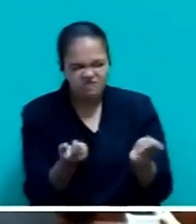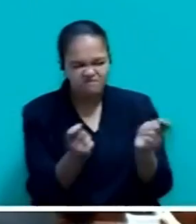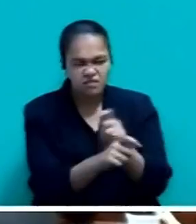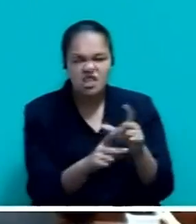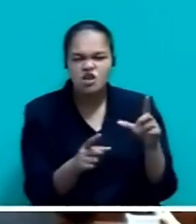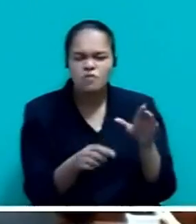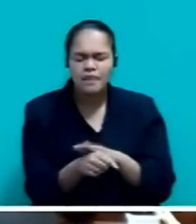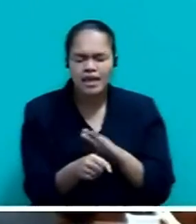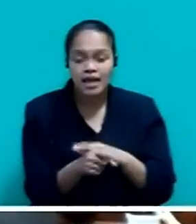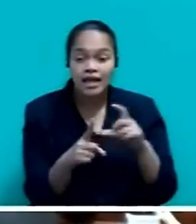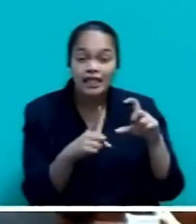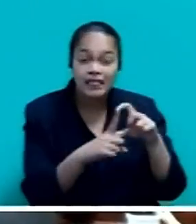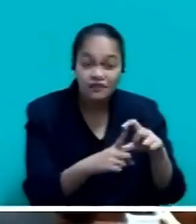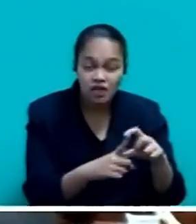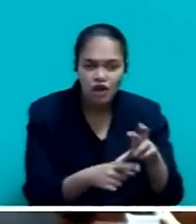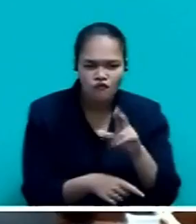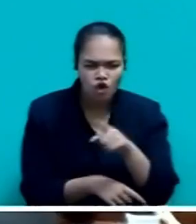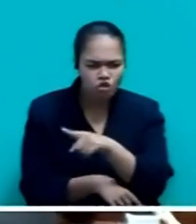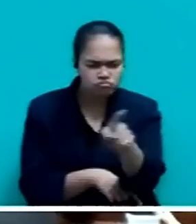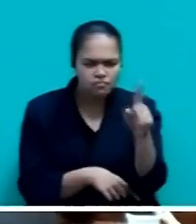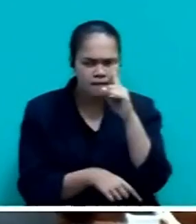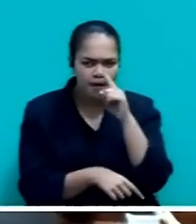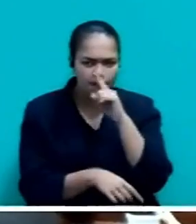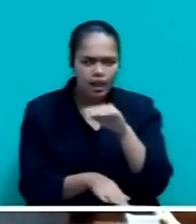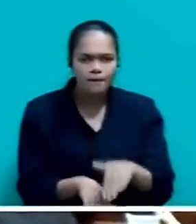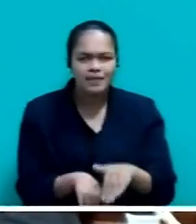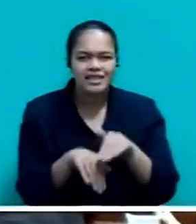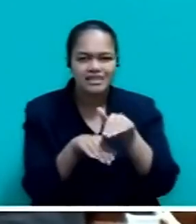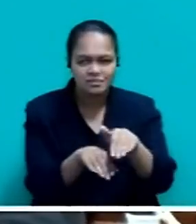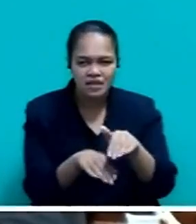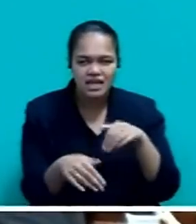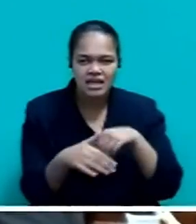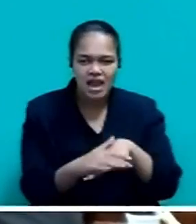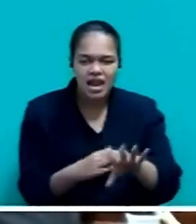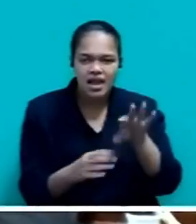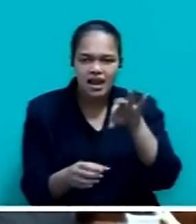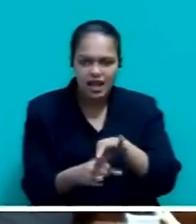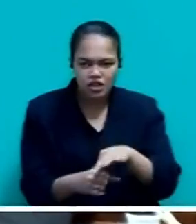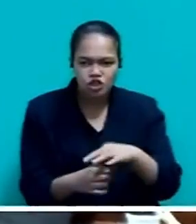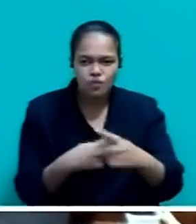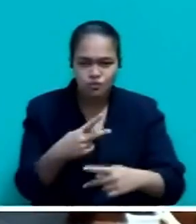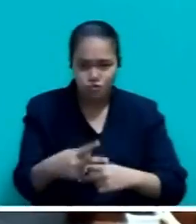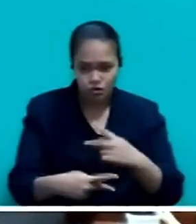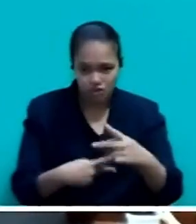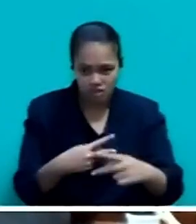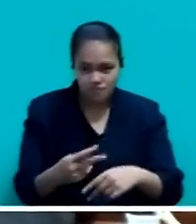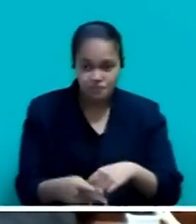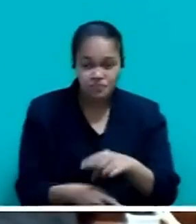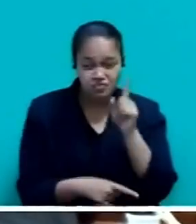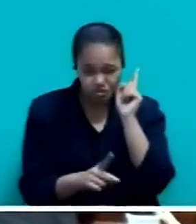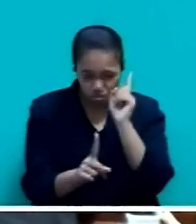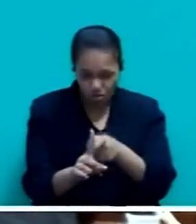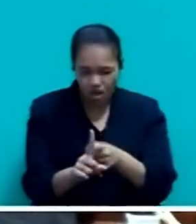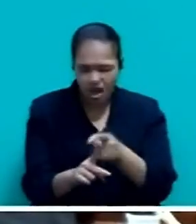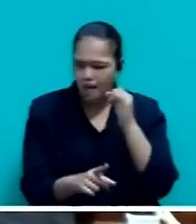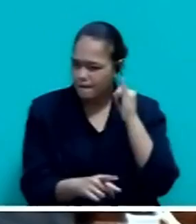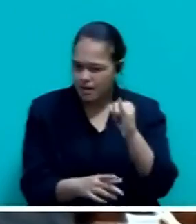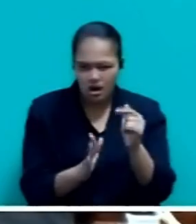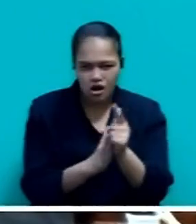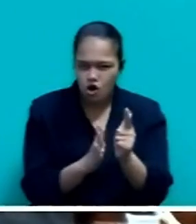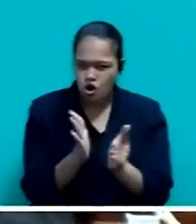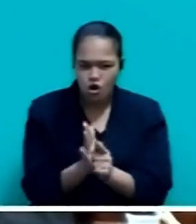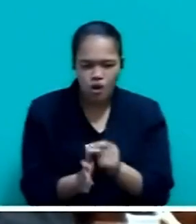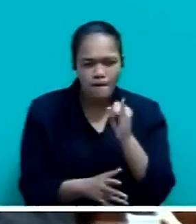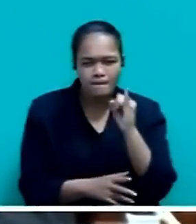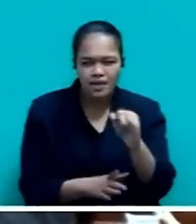difficult for people to participate in the election process. And that was a bad law at a bad time,